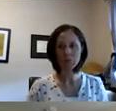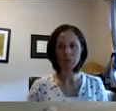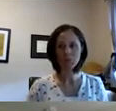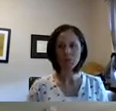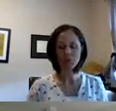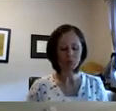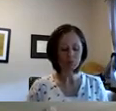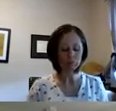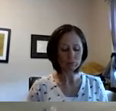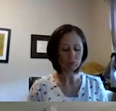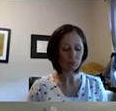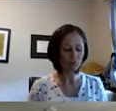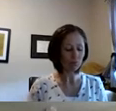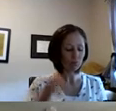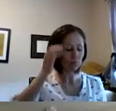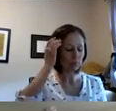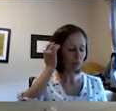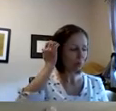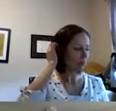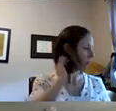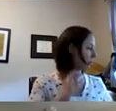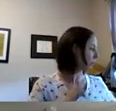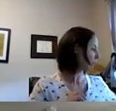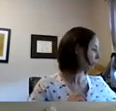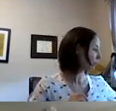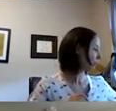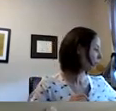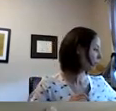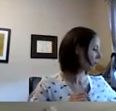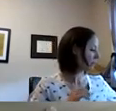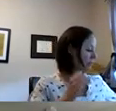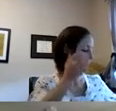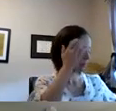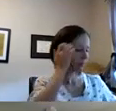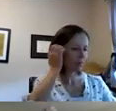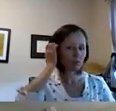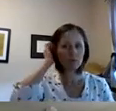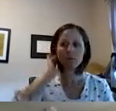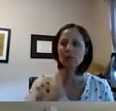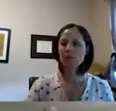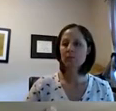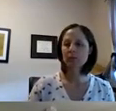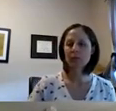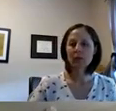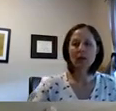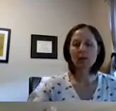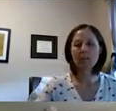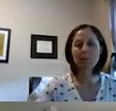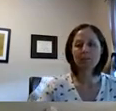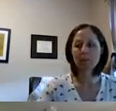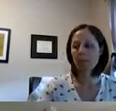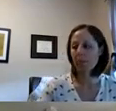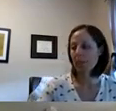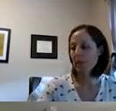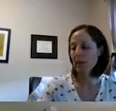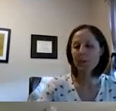they're going through their grant applications for the first round of CARES Act funding. So he's seeing this from a different angle today and can't be